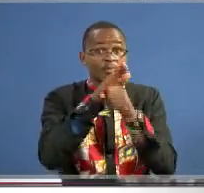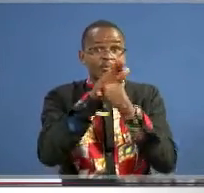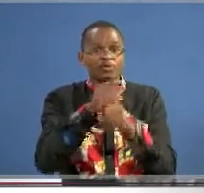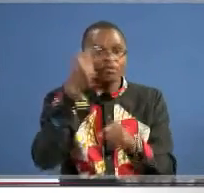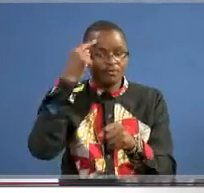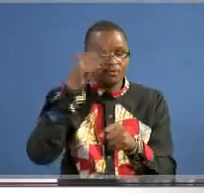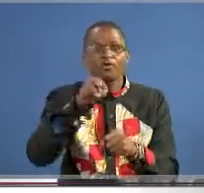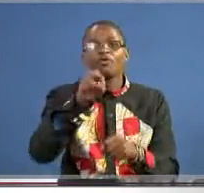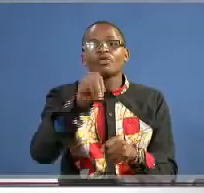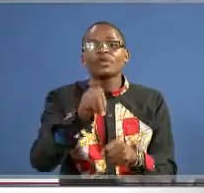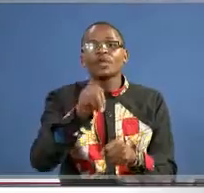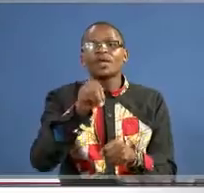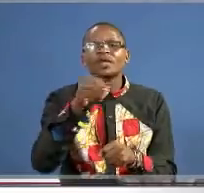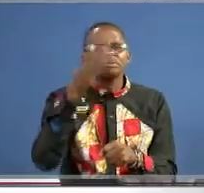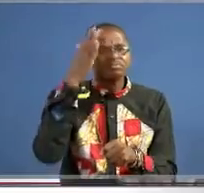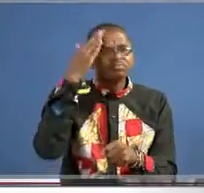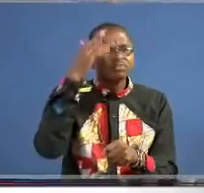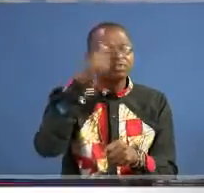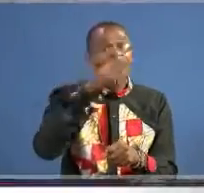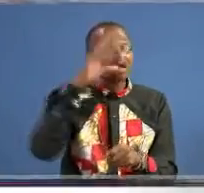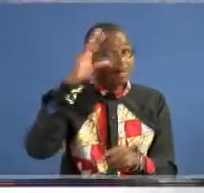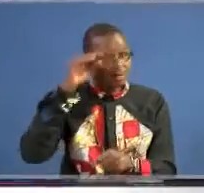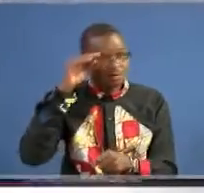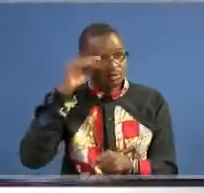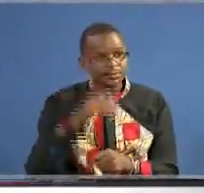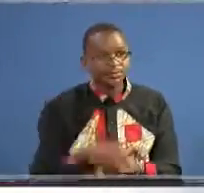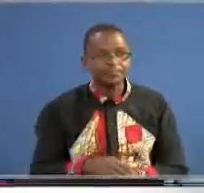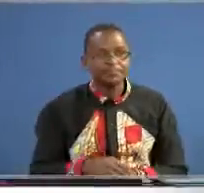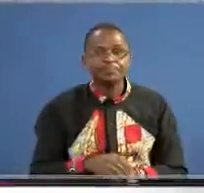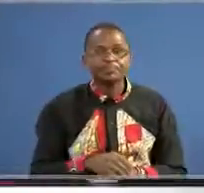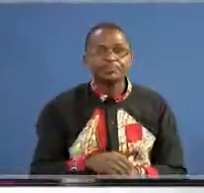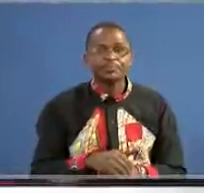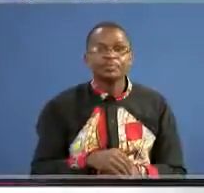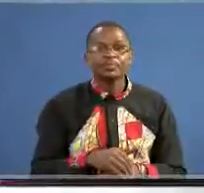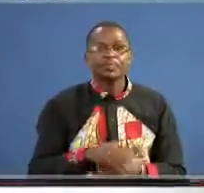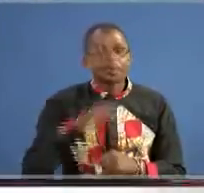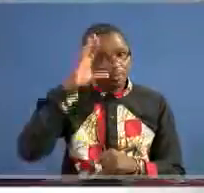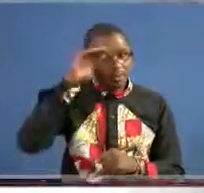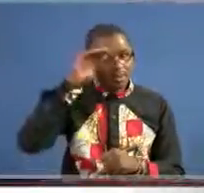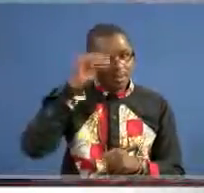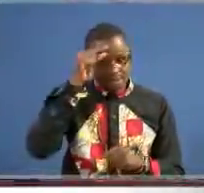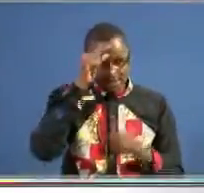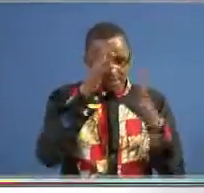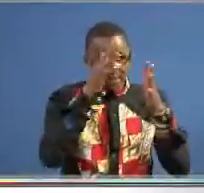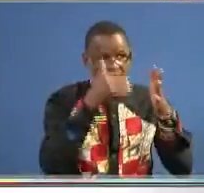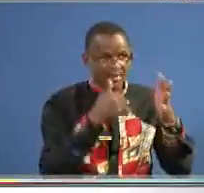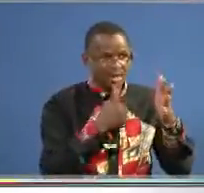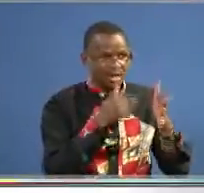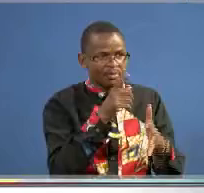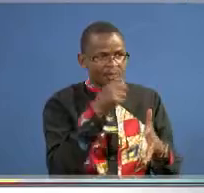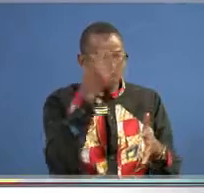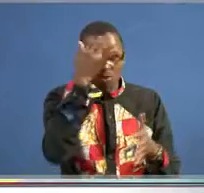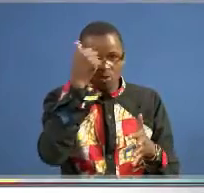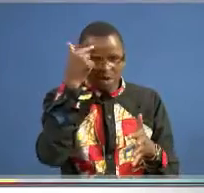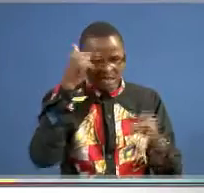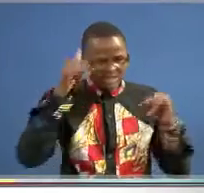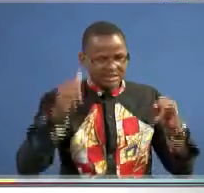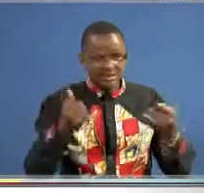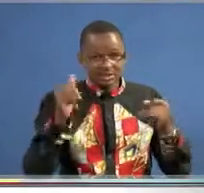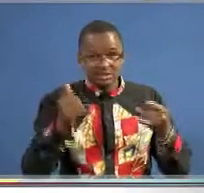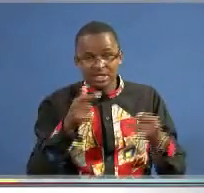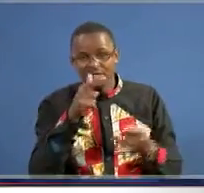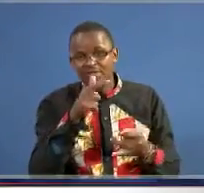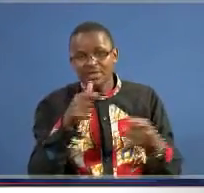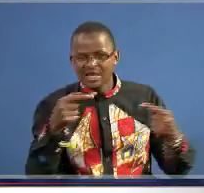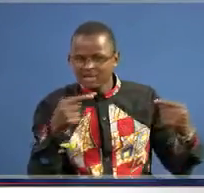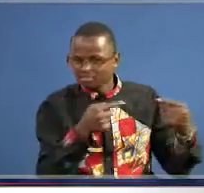and ODM's popularity at the cost. Mombasa Governor Ali Hassan Joho has been blamed for orchestrating the ouster of the